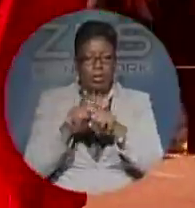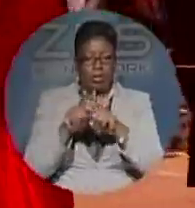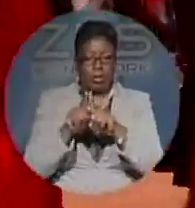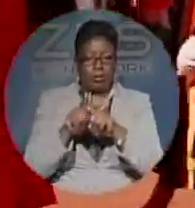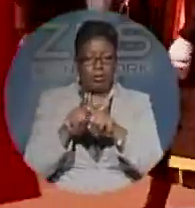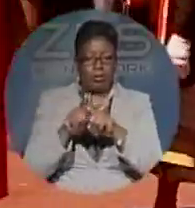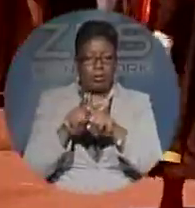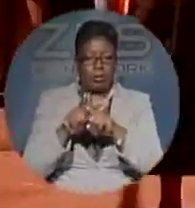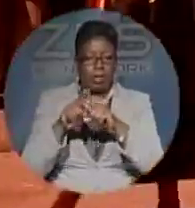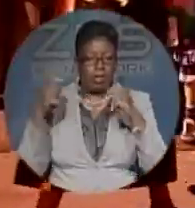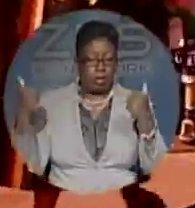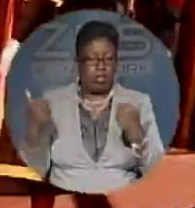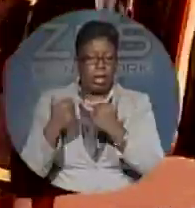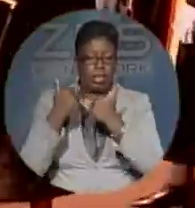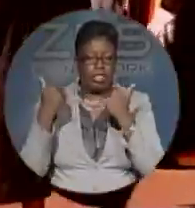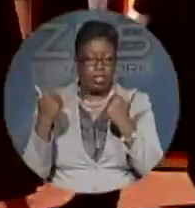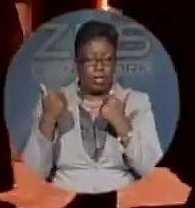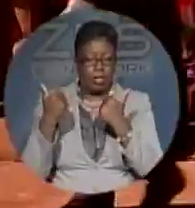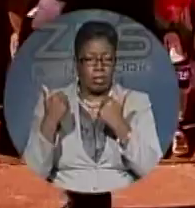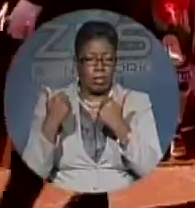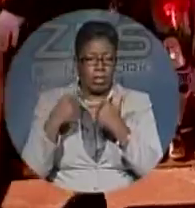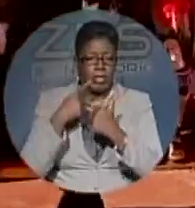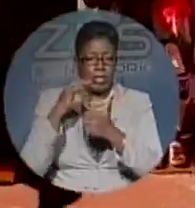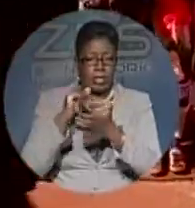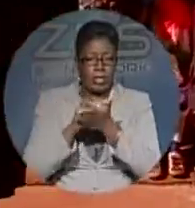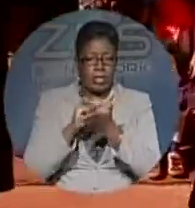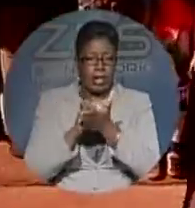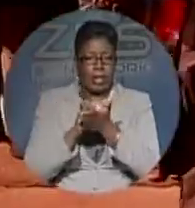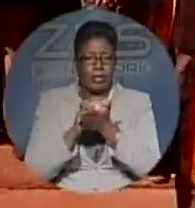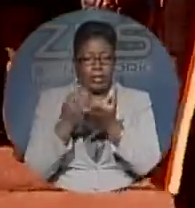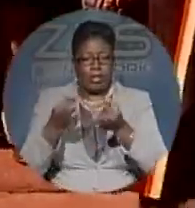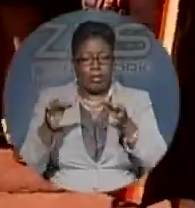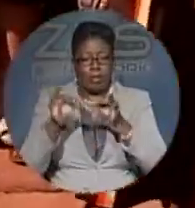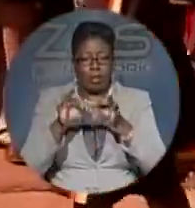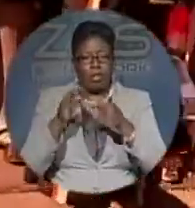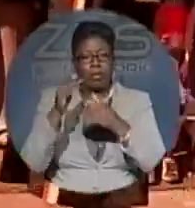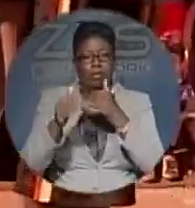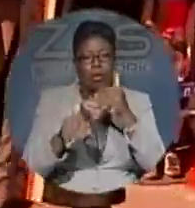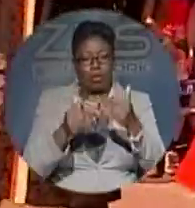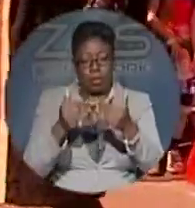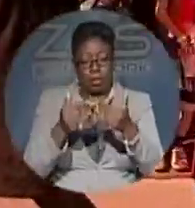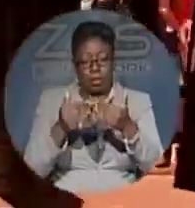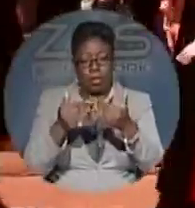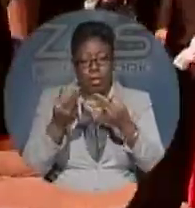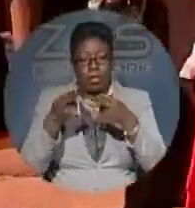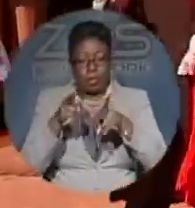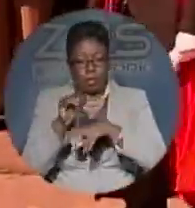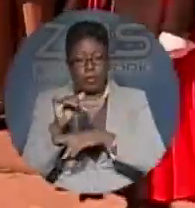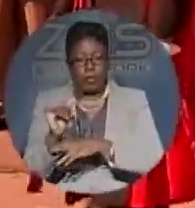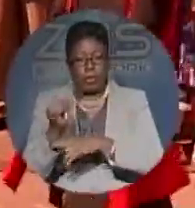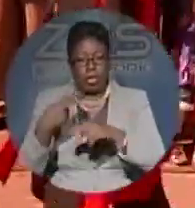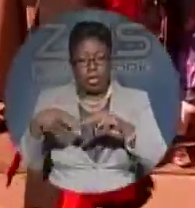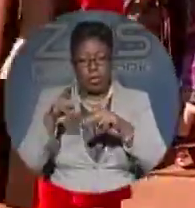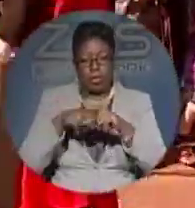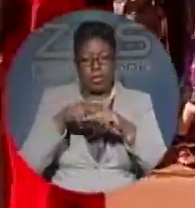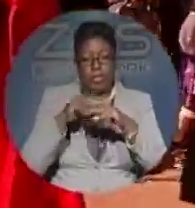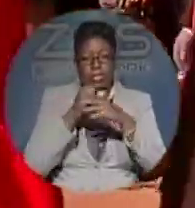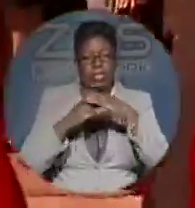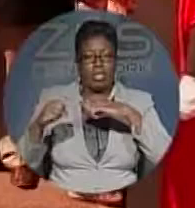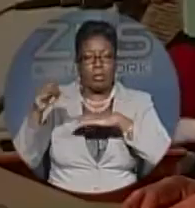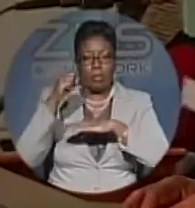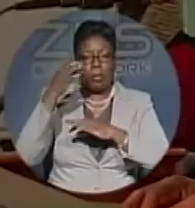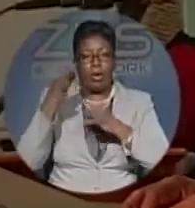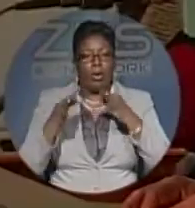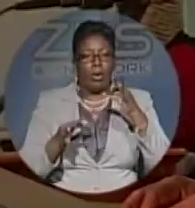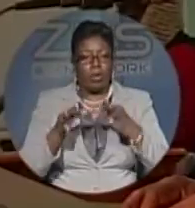still exist, Chief Justice Michael Barnett indicated that significant progress is being made. That includes an increase in Supreme Court judges.